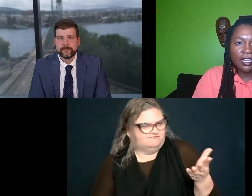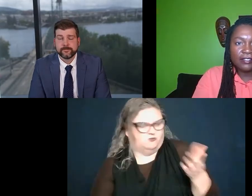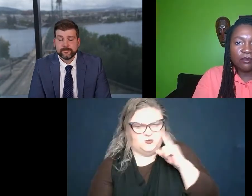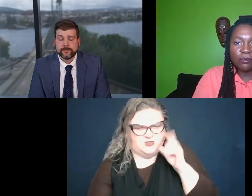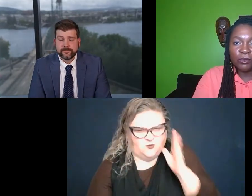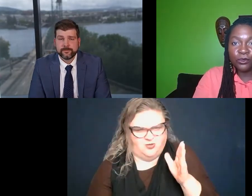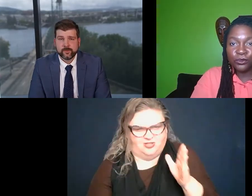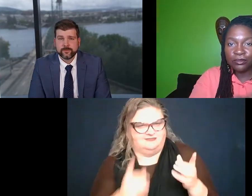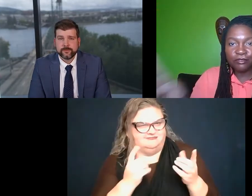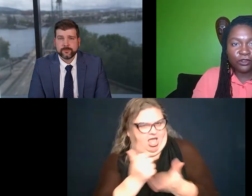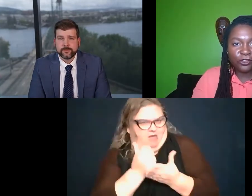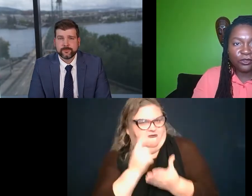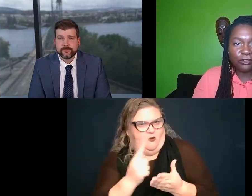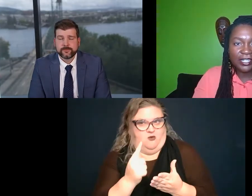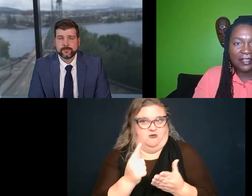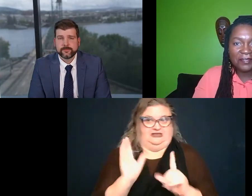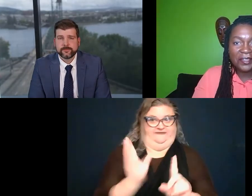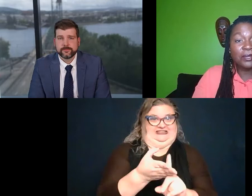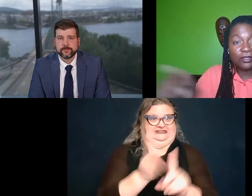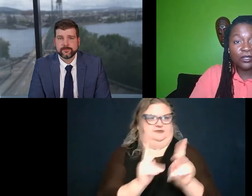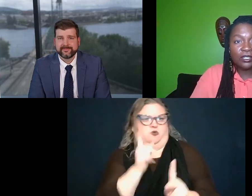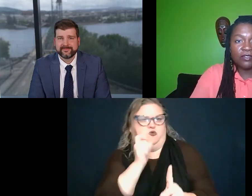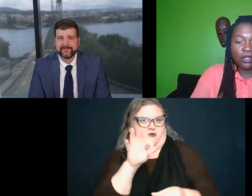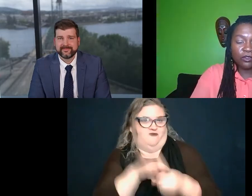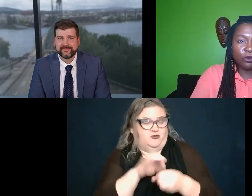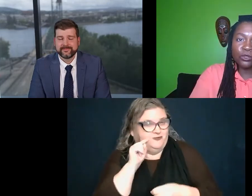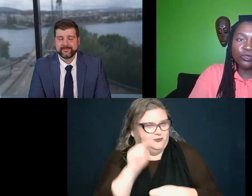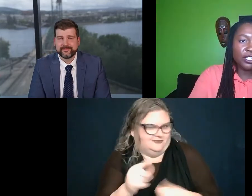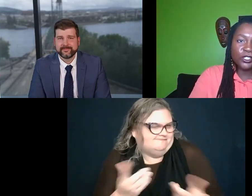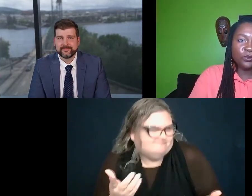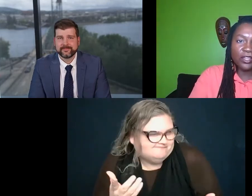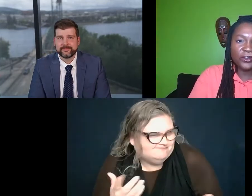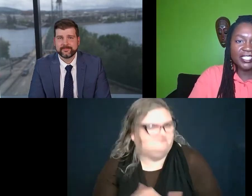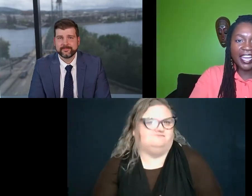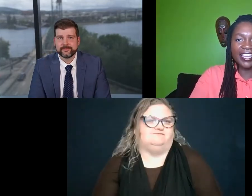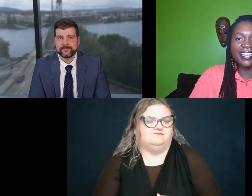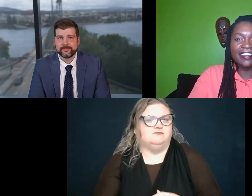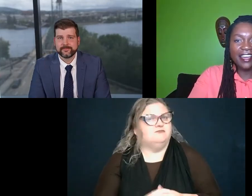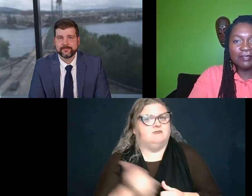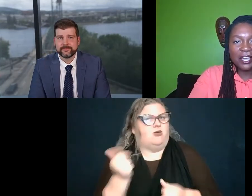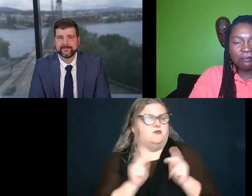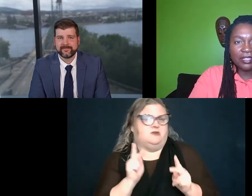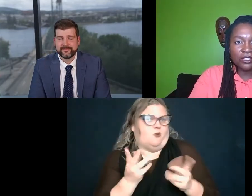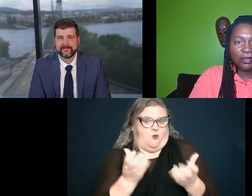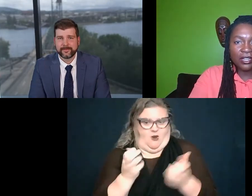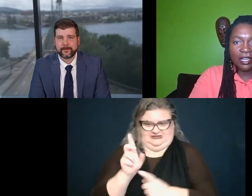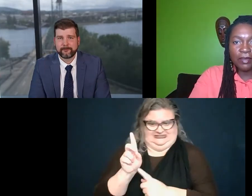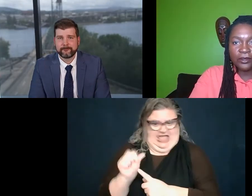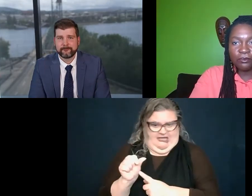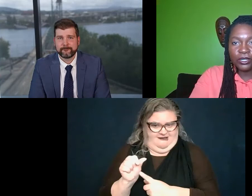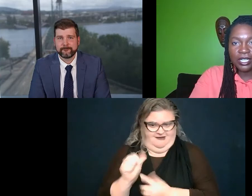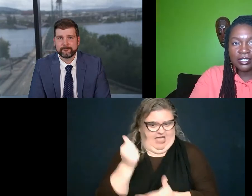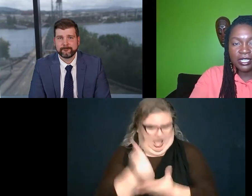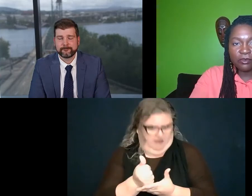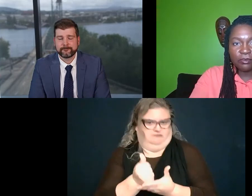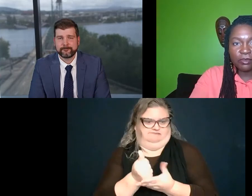over some of the people who voted for you the first time, but also some of the other folks who really just want their DA to help make their community